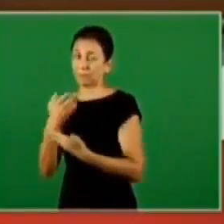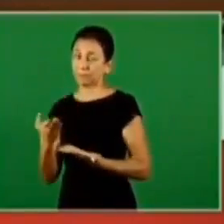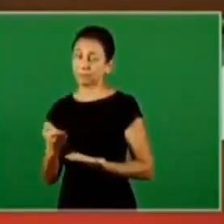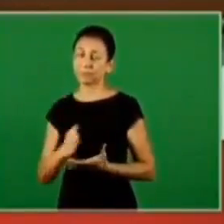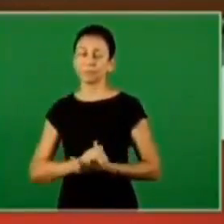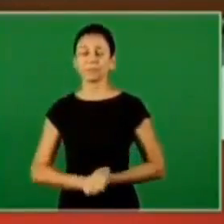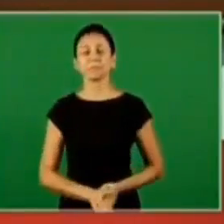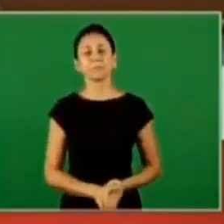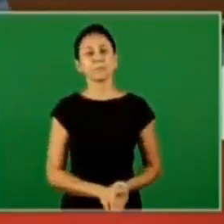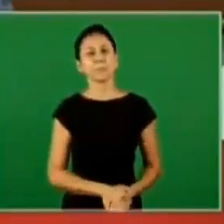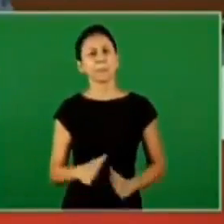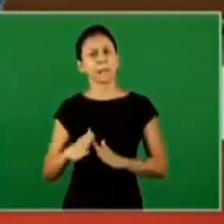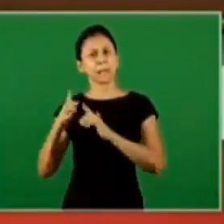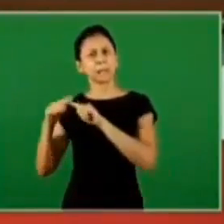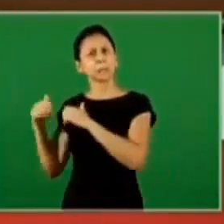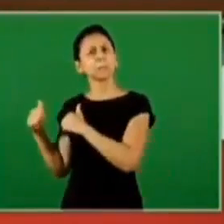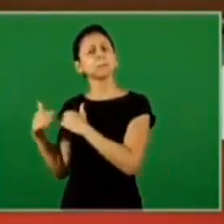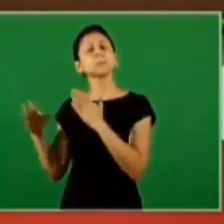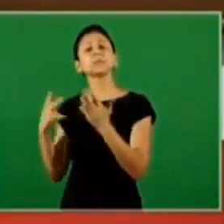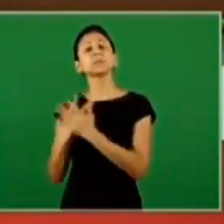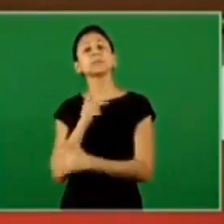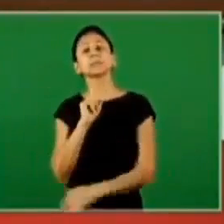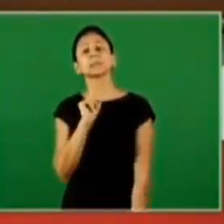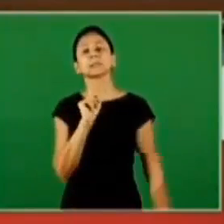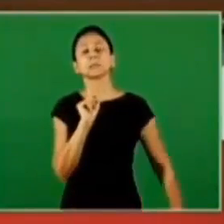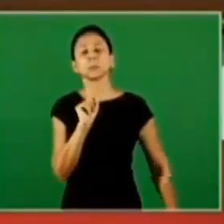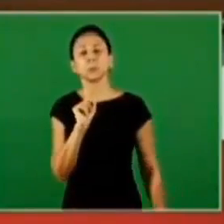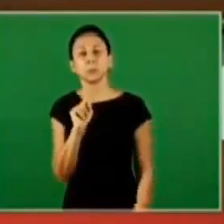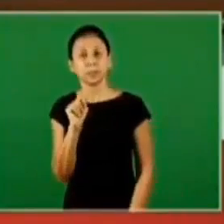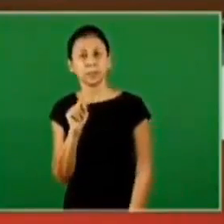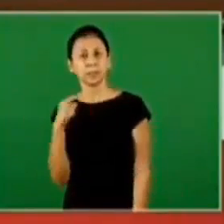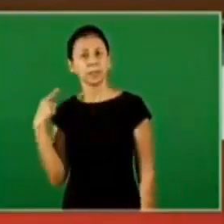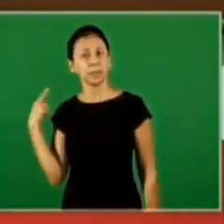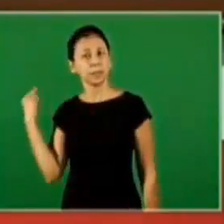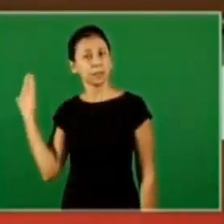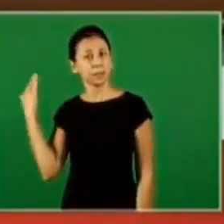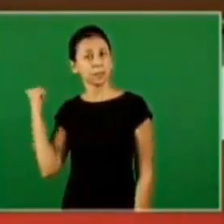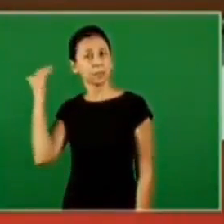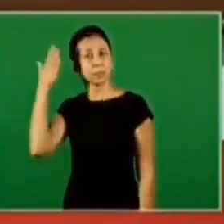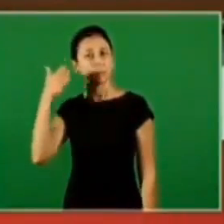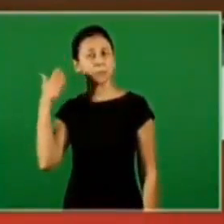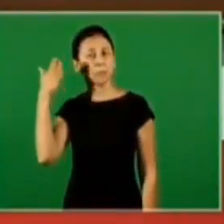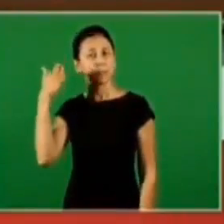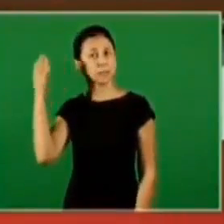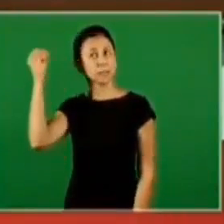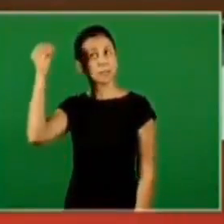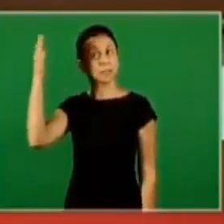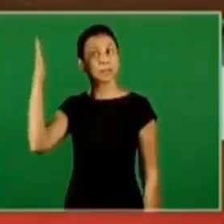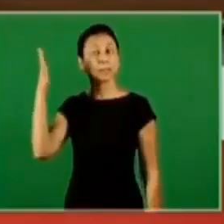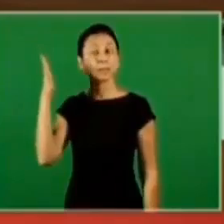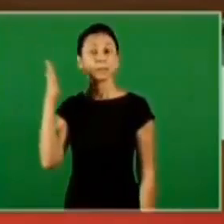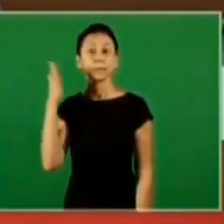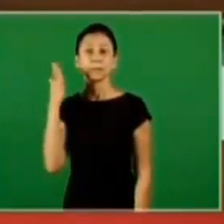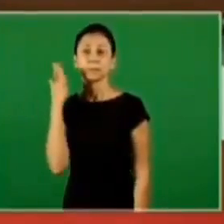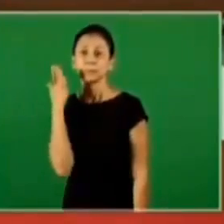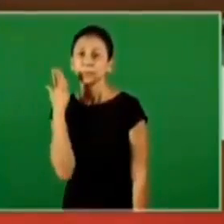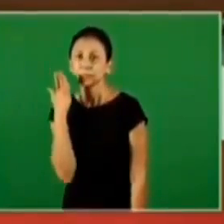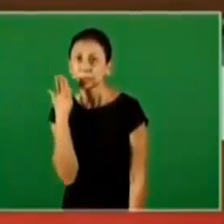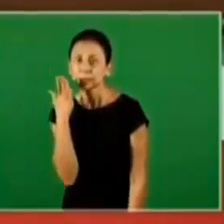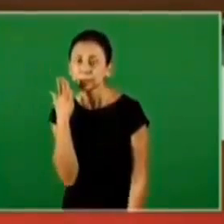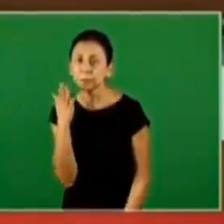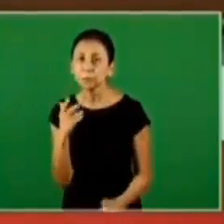of the primitive church is the same of our days. What happened? They received a word by revelation. Paul said the